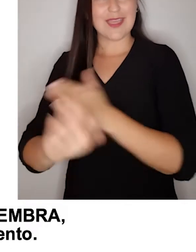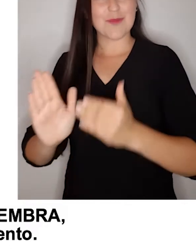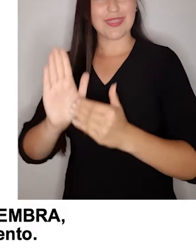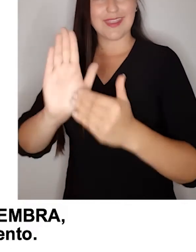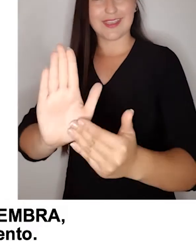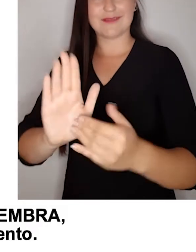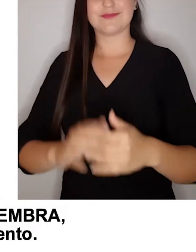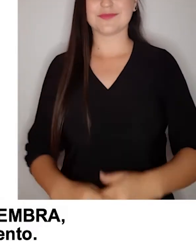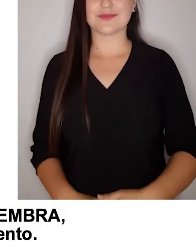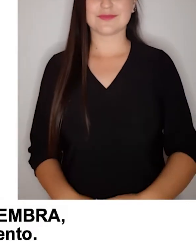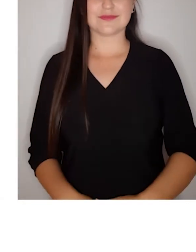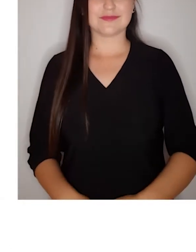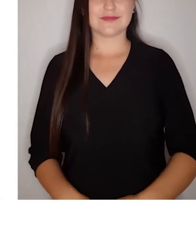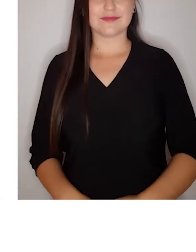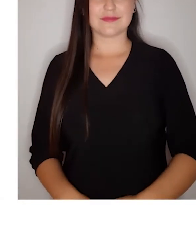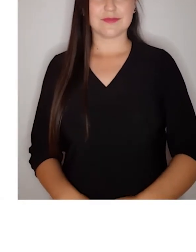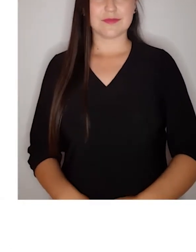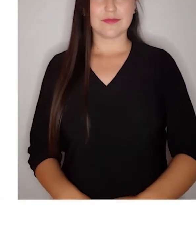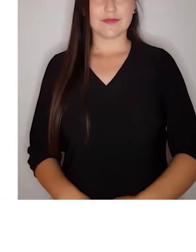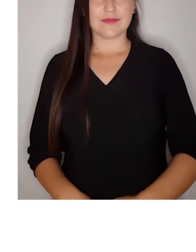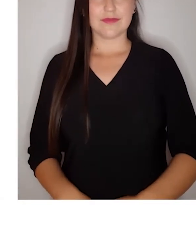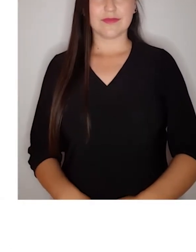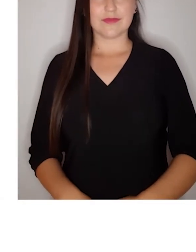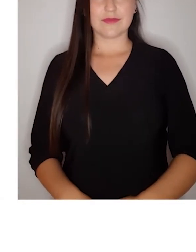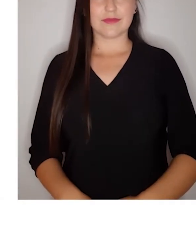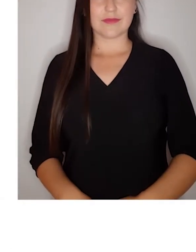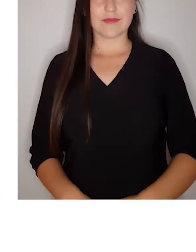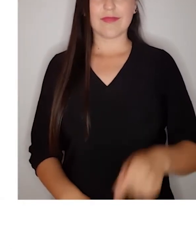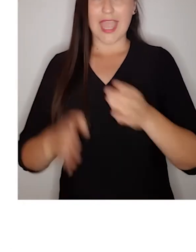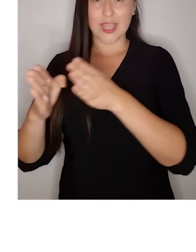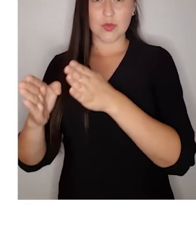will elaborate in a moment.